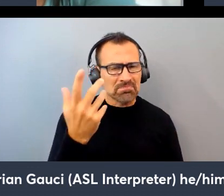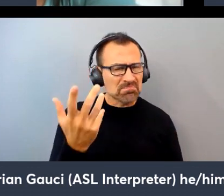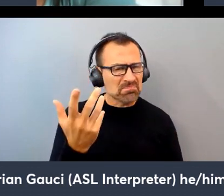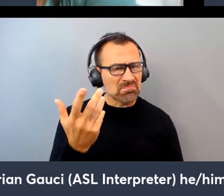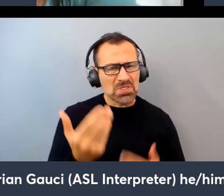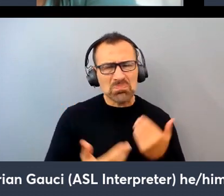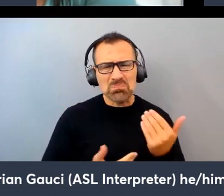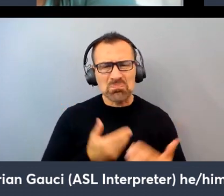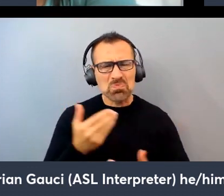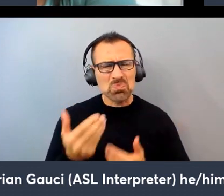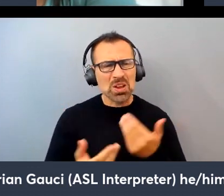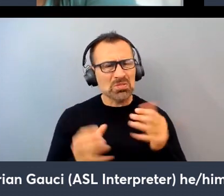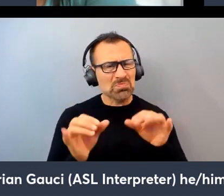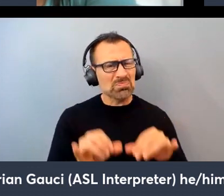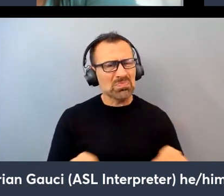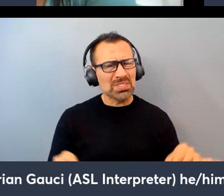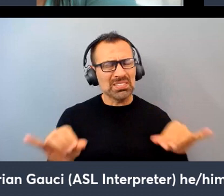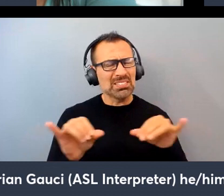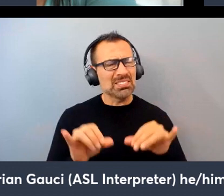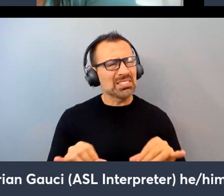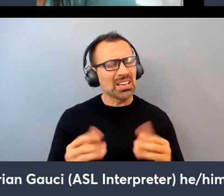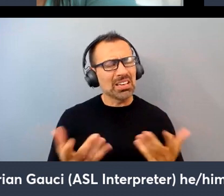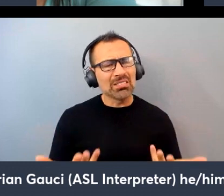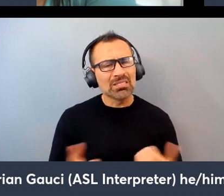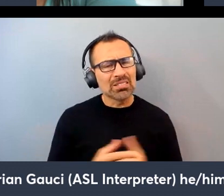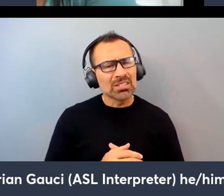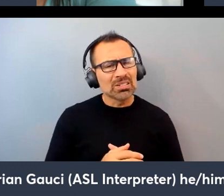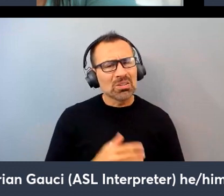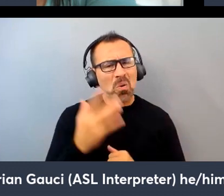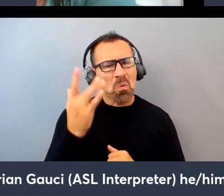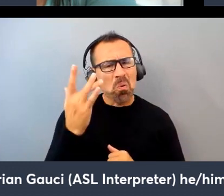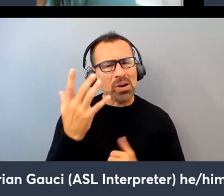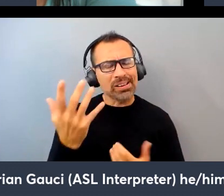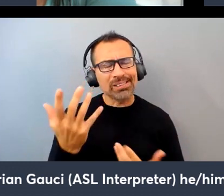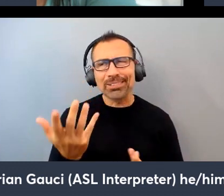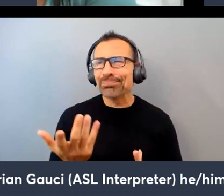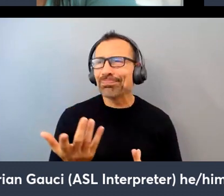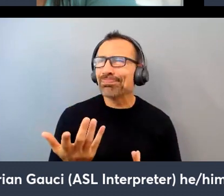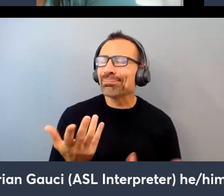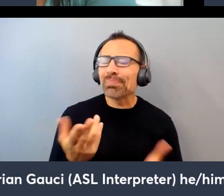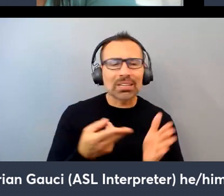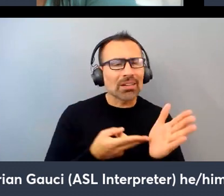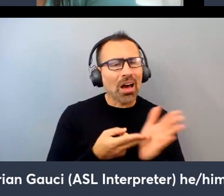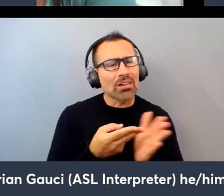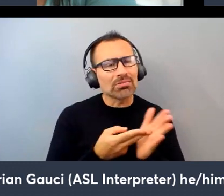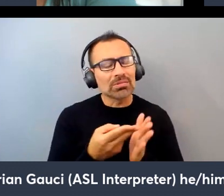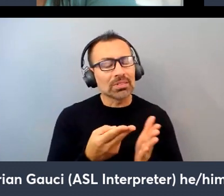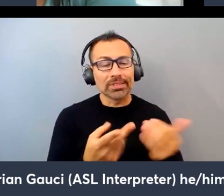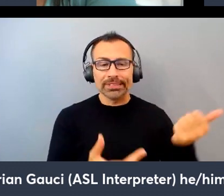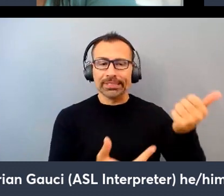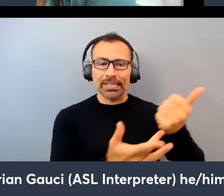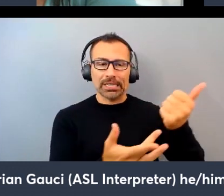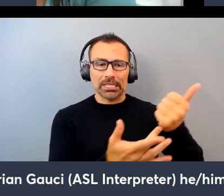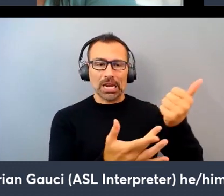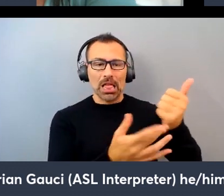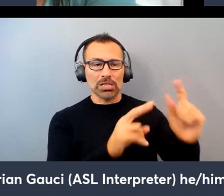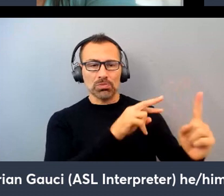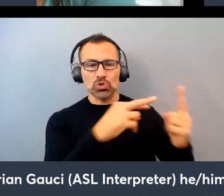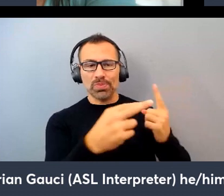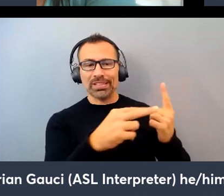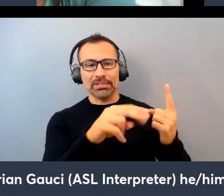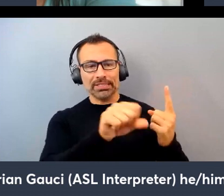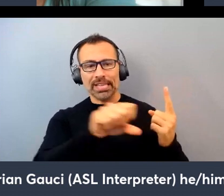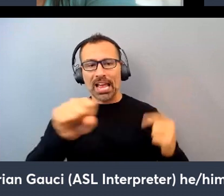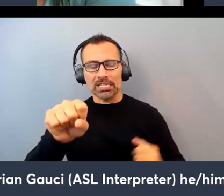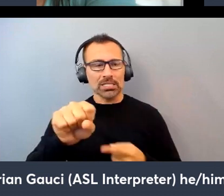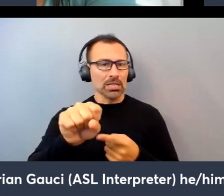that we followed this time, just because it was, I mean, honestly, like I mentioned, from the technology perspective, like StackSets was